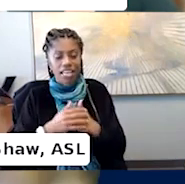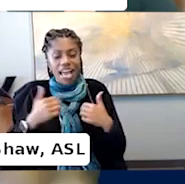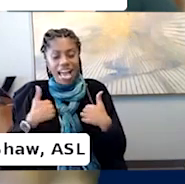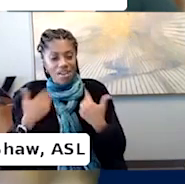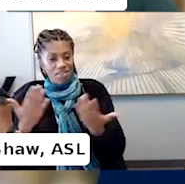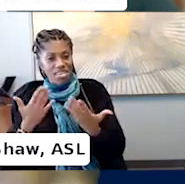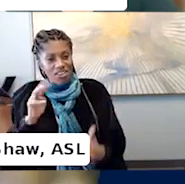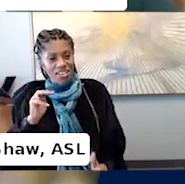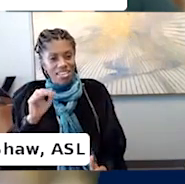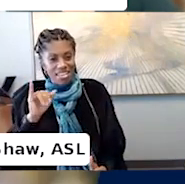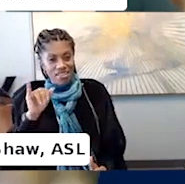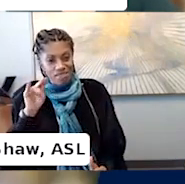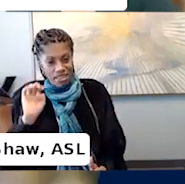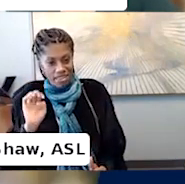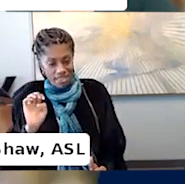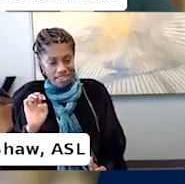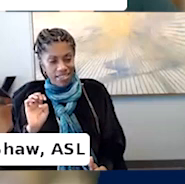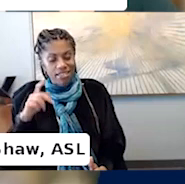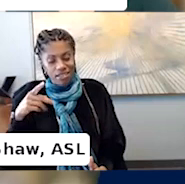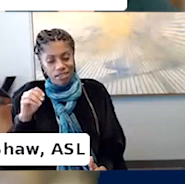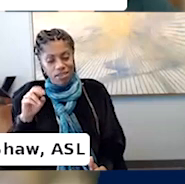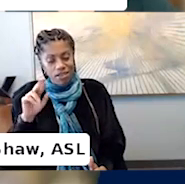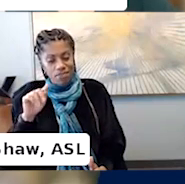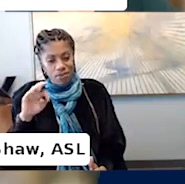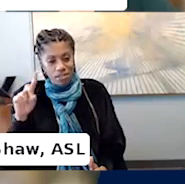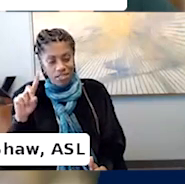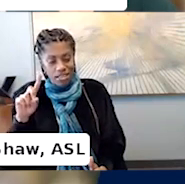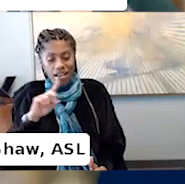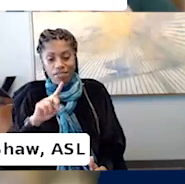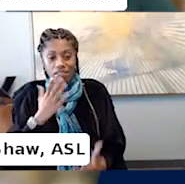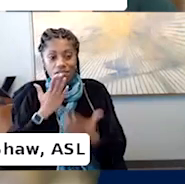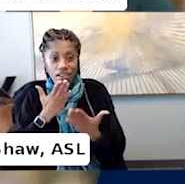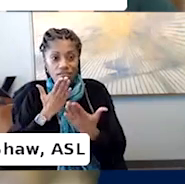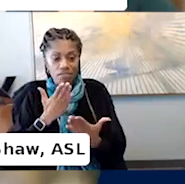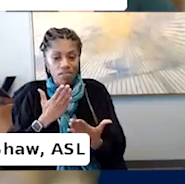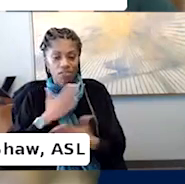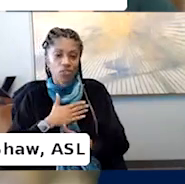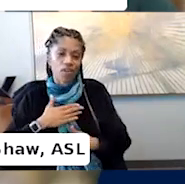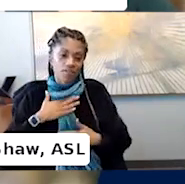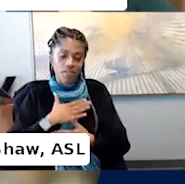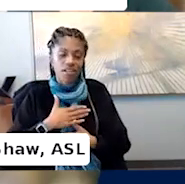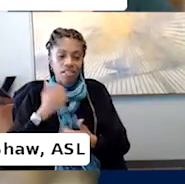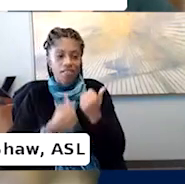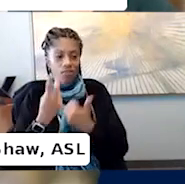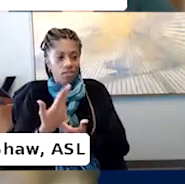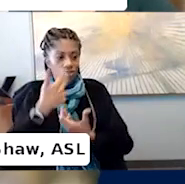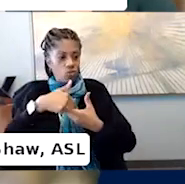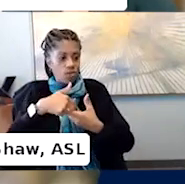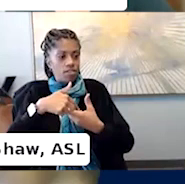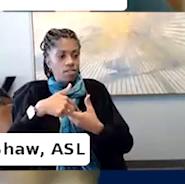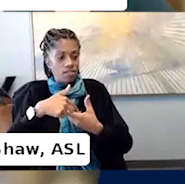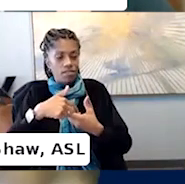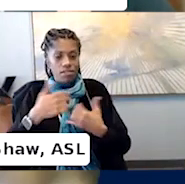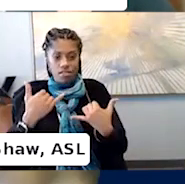England. And my 2 words, I just feel really joyful and really grateful that everybody has joined us today to kind of put hearts and minds together as we talk